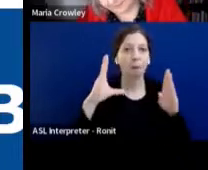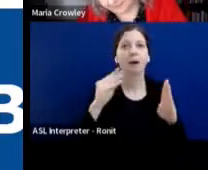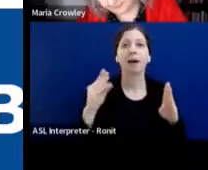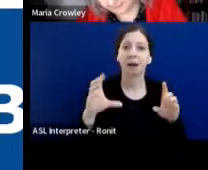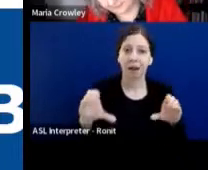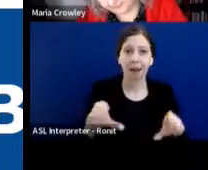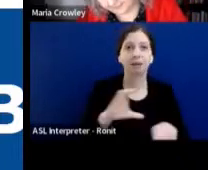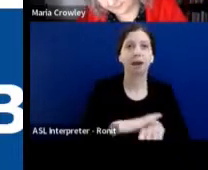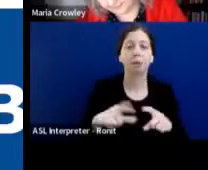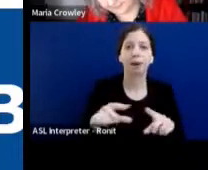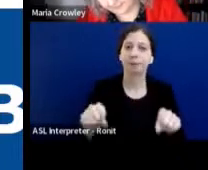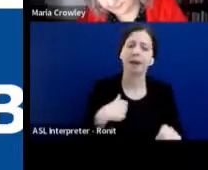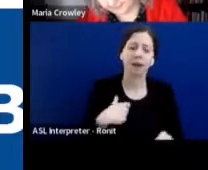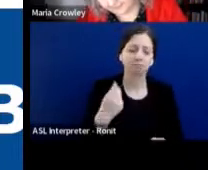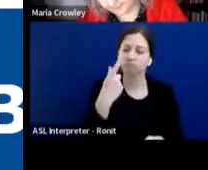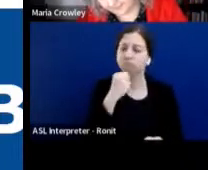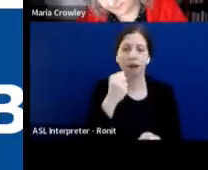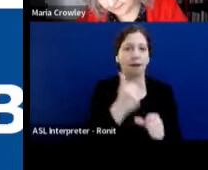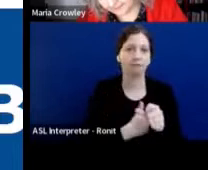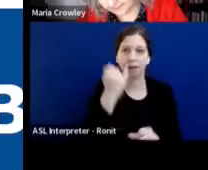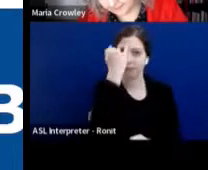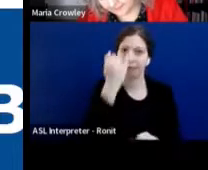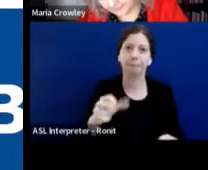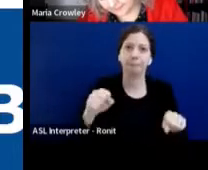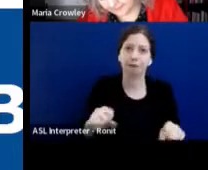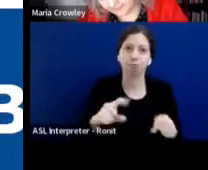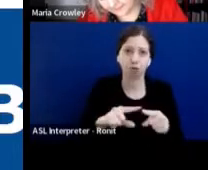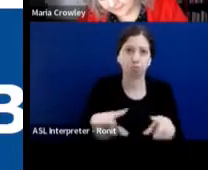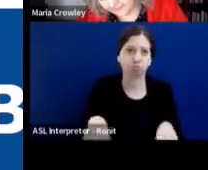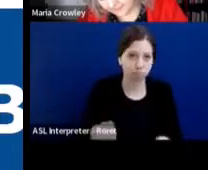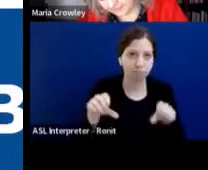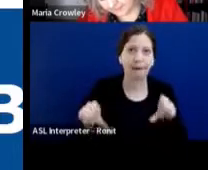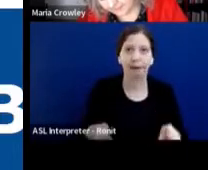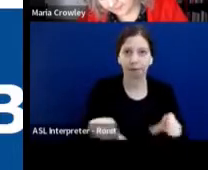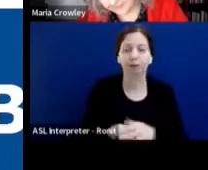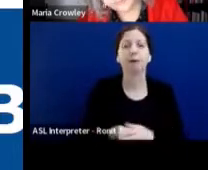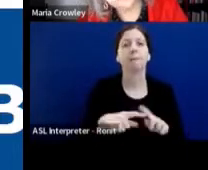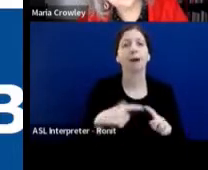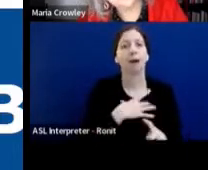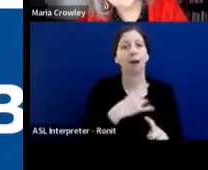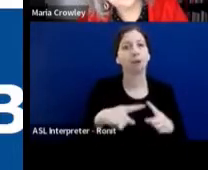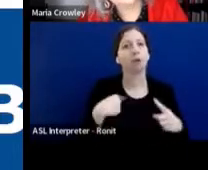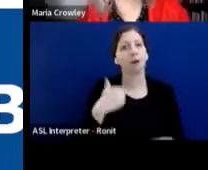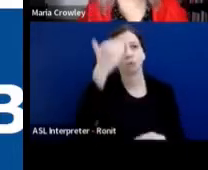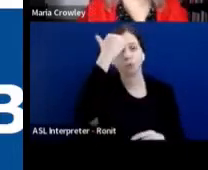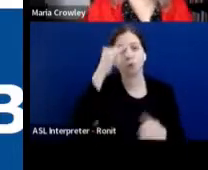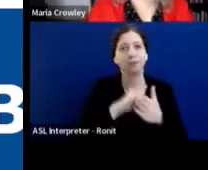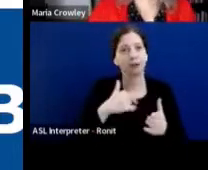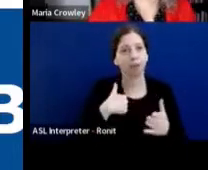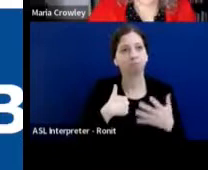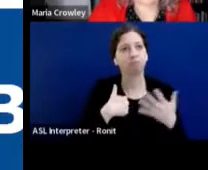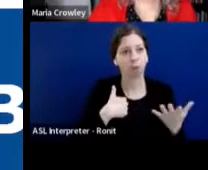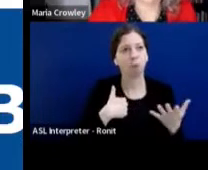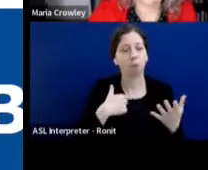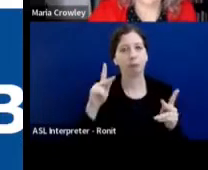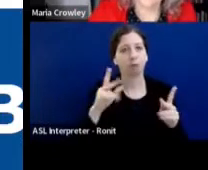possible. I mean, I get it that not every idea is going to be possible to be acted on, but I like it when I know that I am being listened